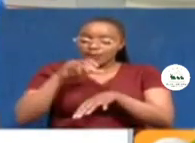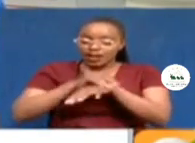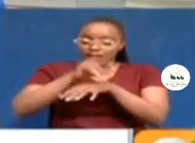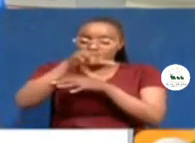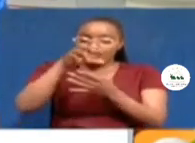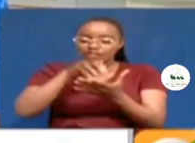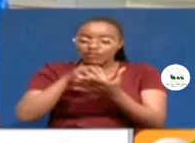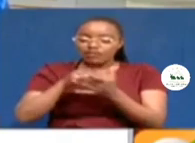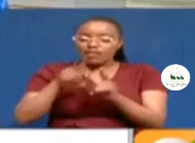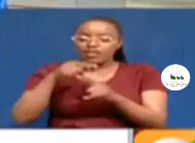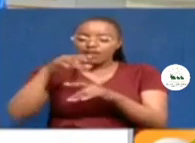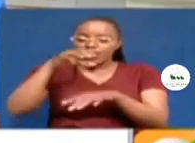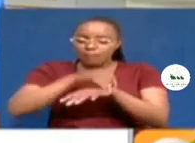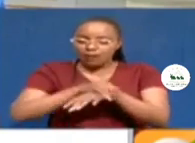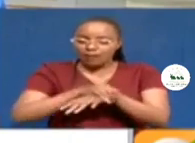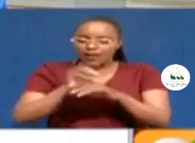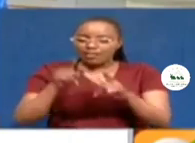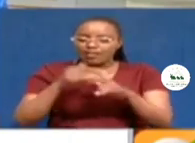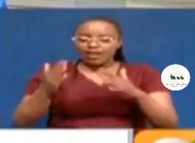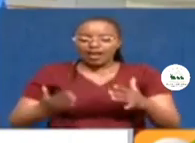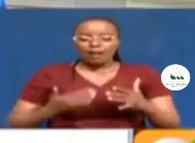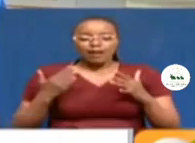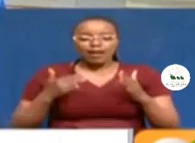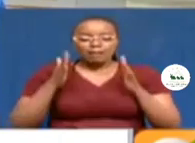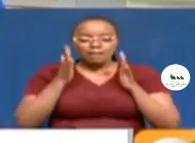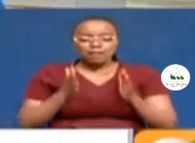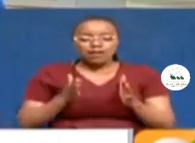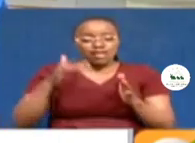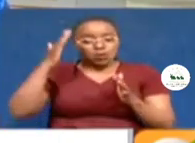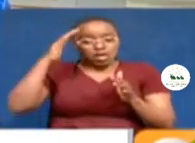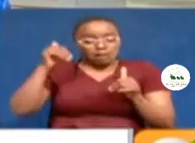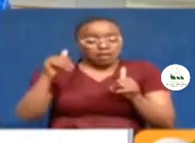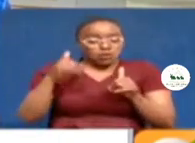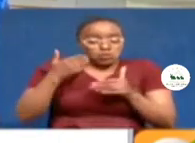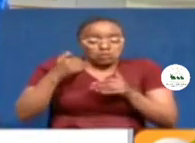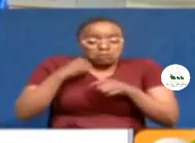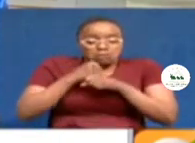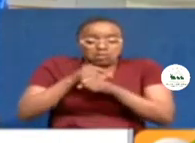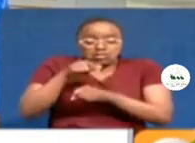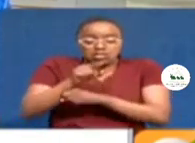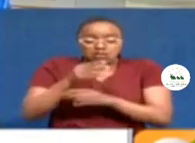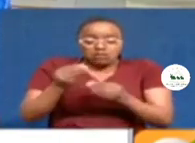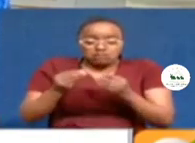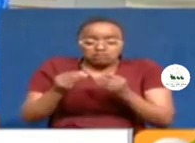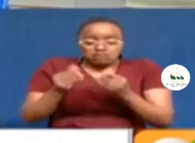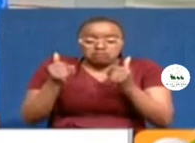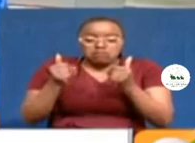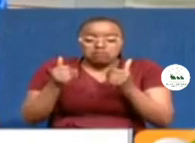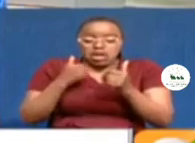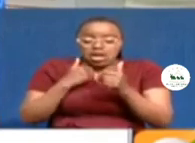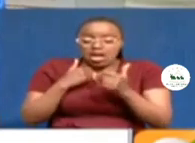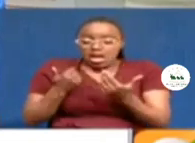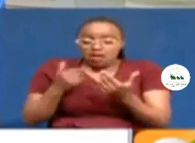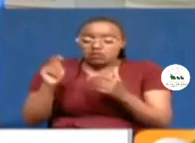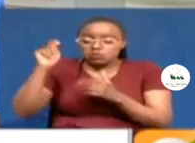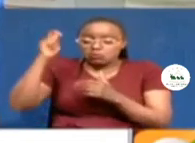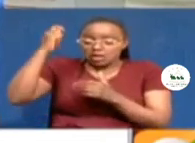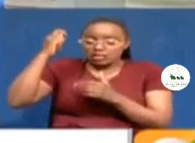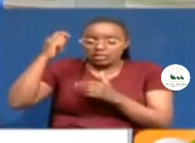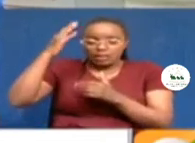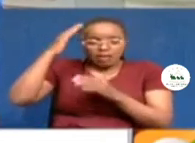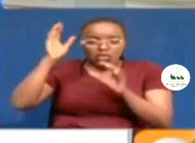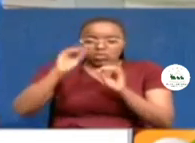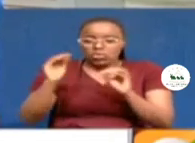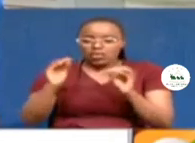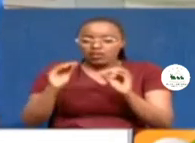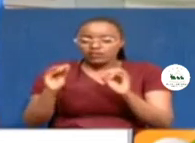he must have got there as an unhappy person. I don't know what agreement he reached with the president. He